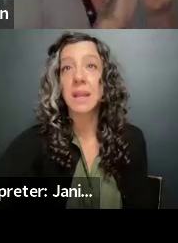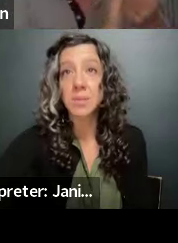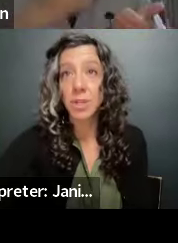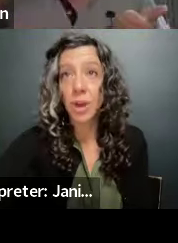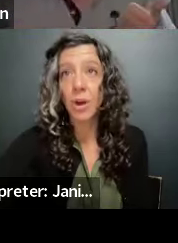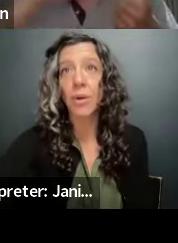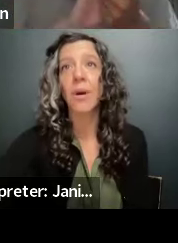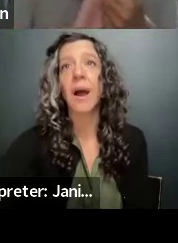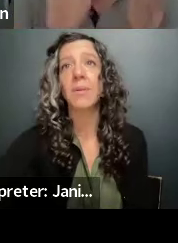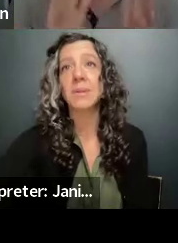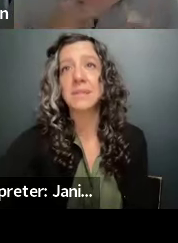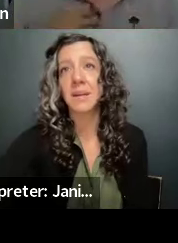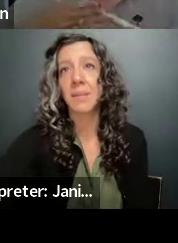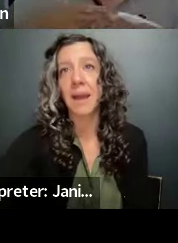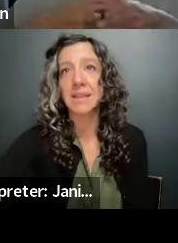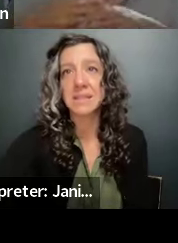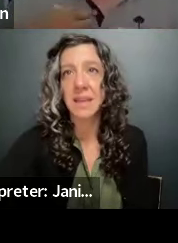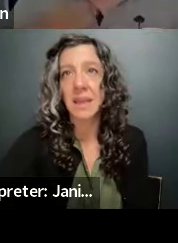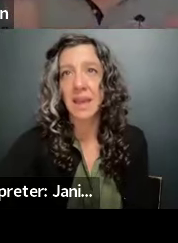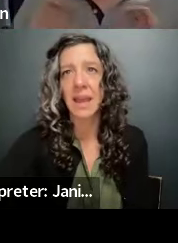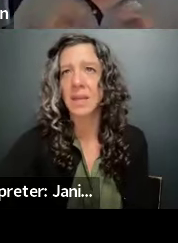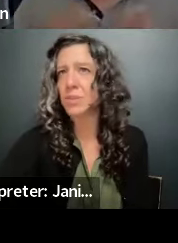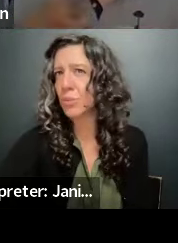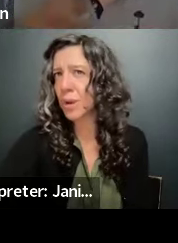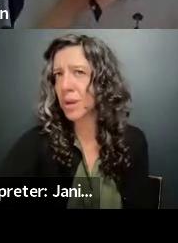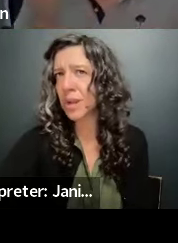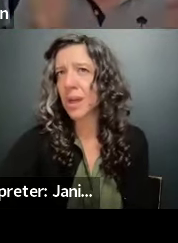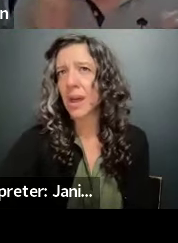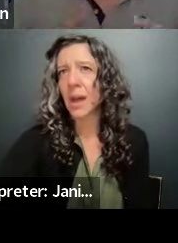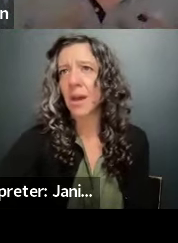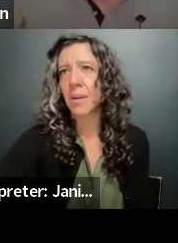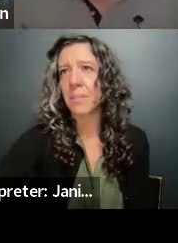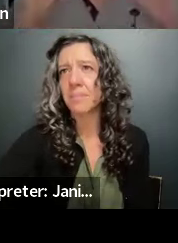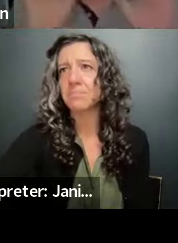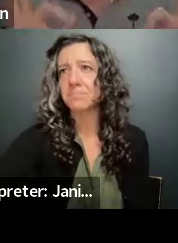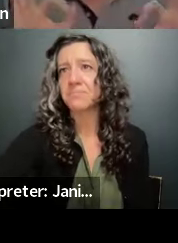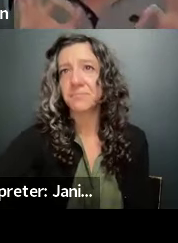I was not able to go. I was, I had to stay and I had to work.